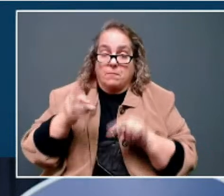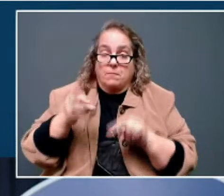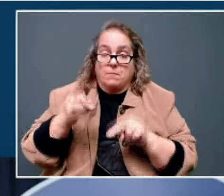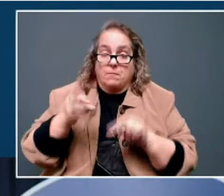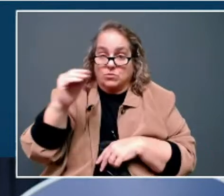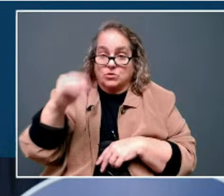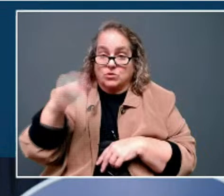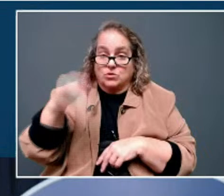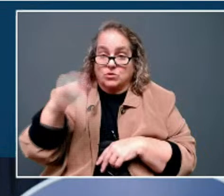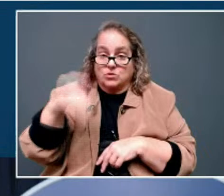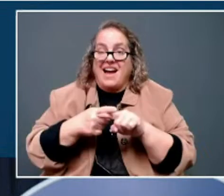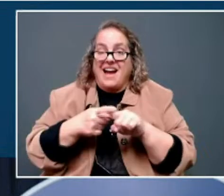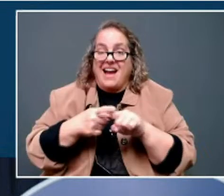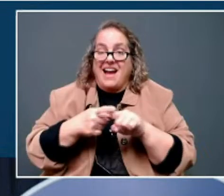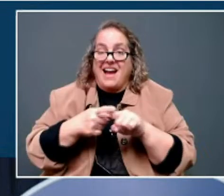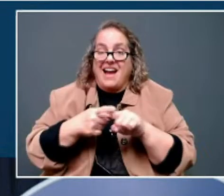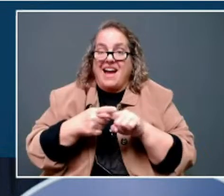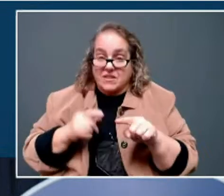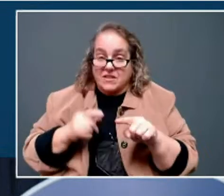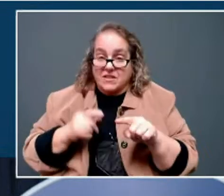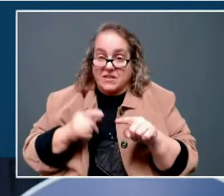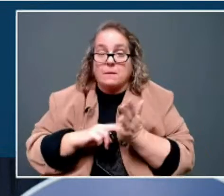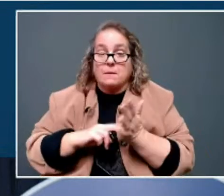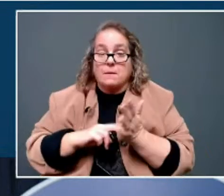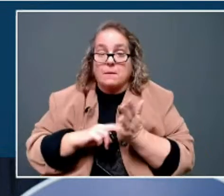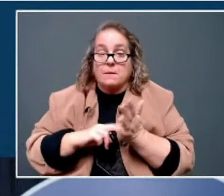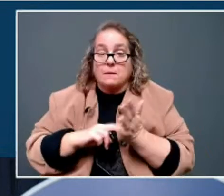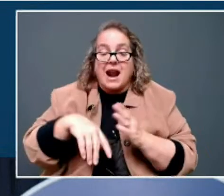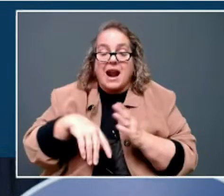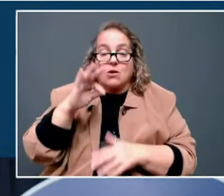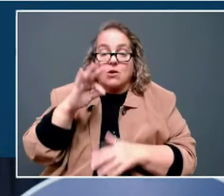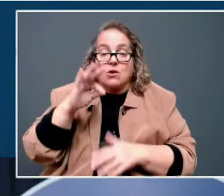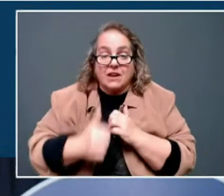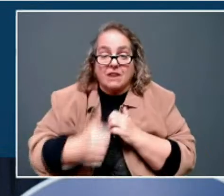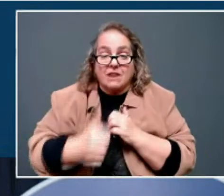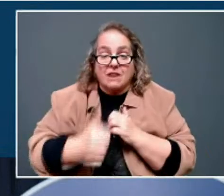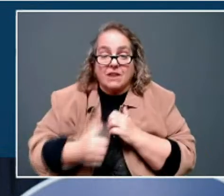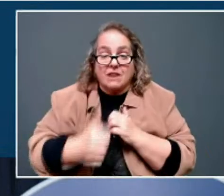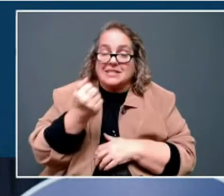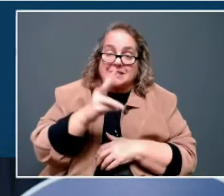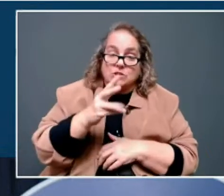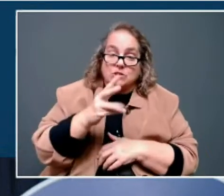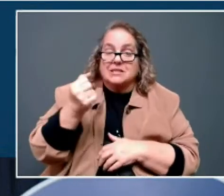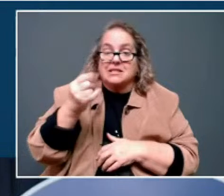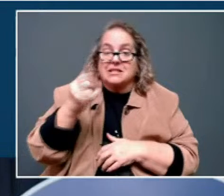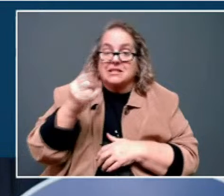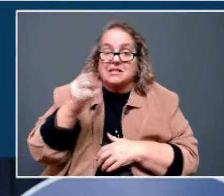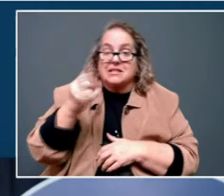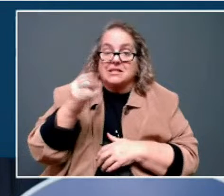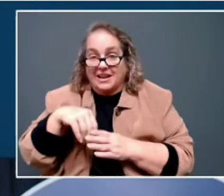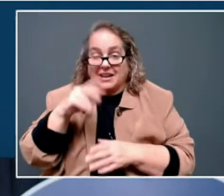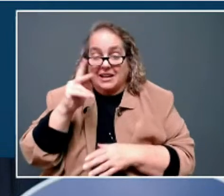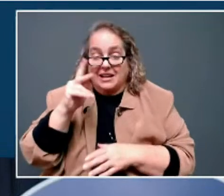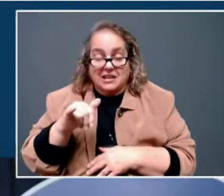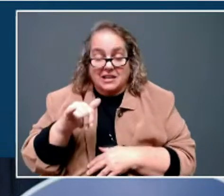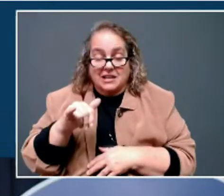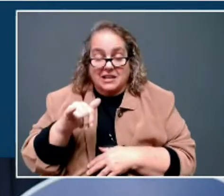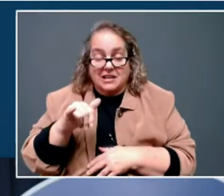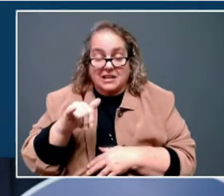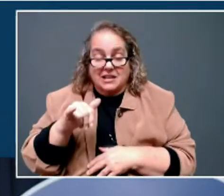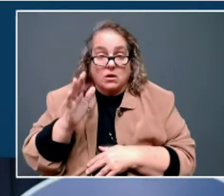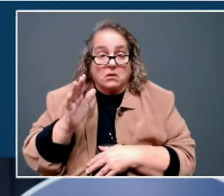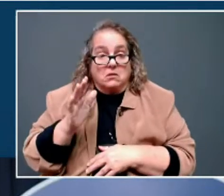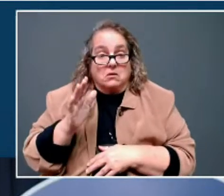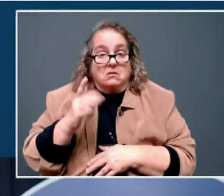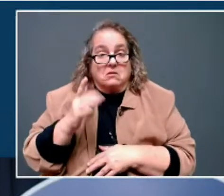That means 1 out of every 2 16 to 17-year-olds in Kentucky that are going to be social, and we want them to be